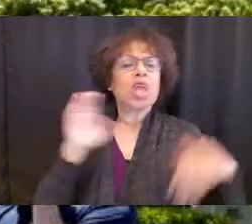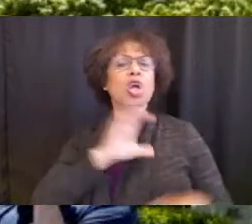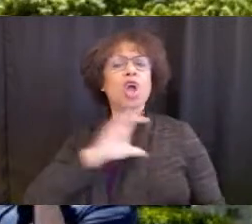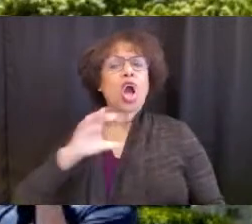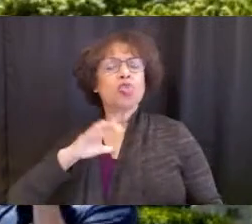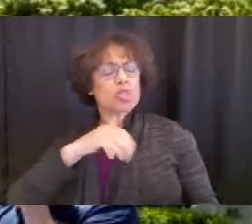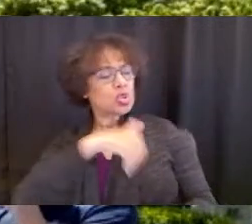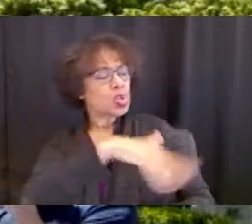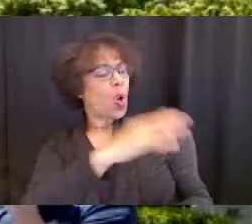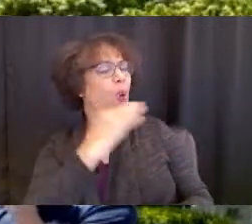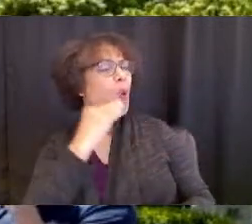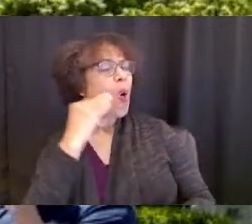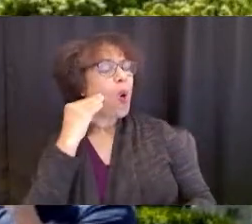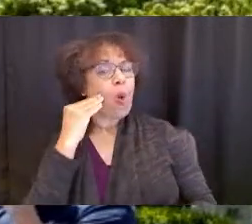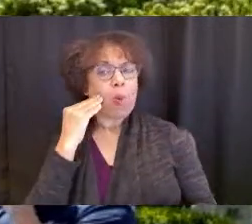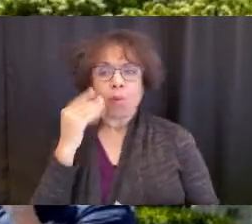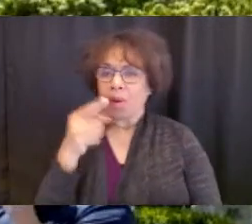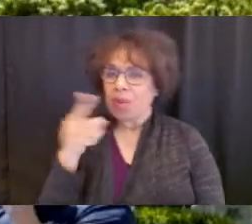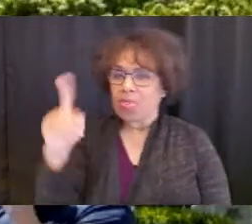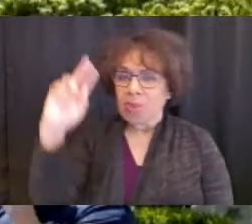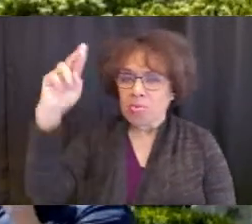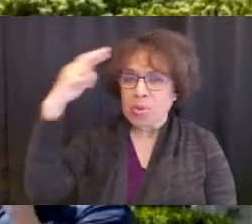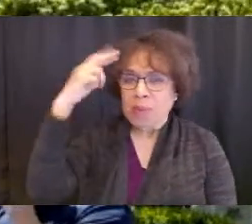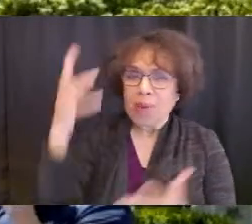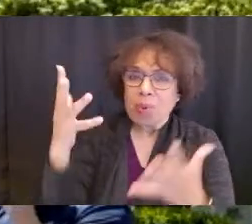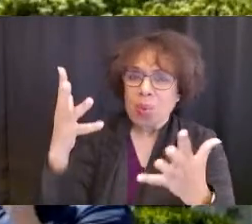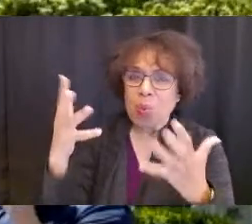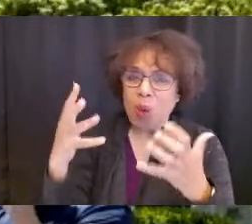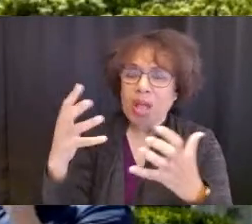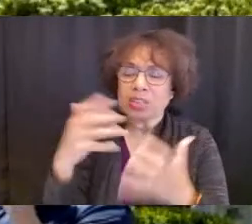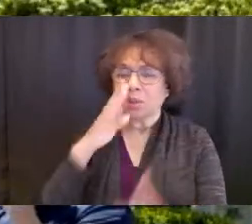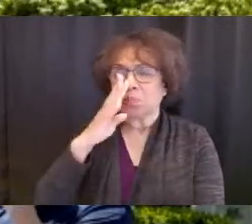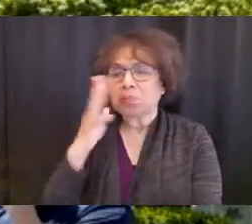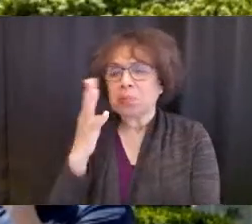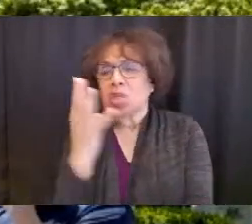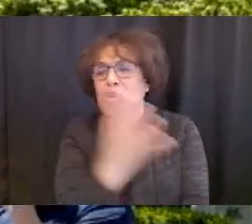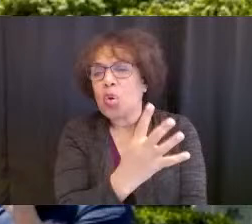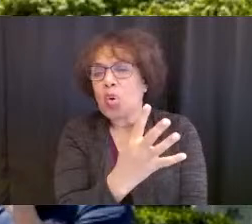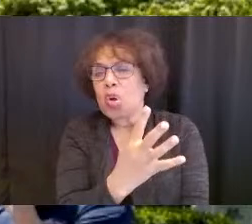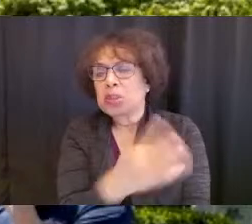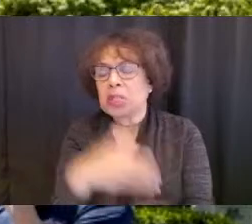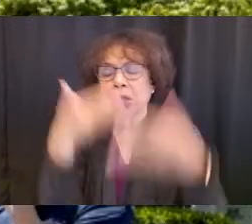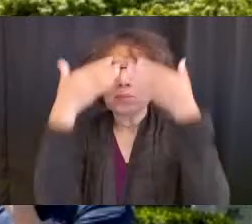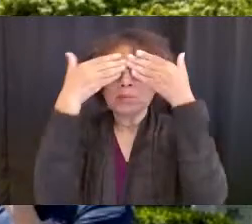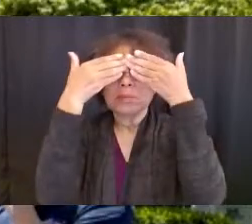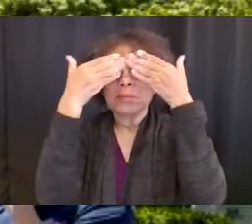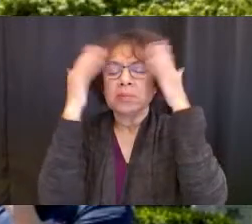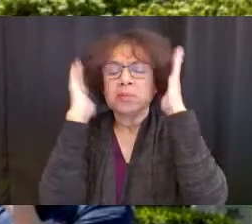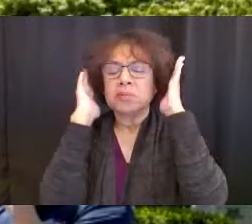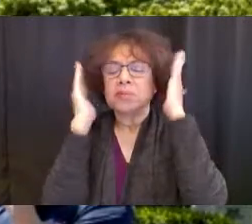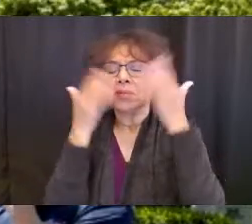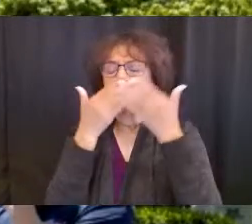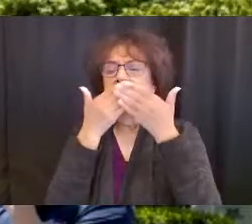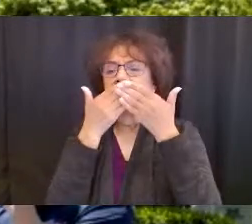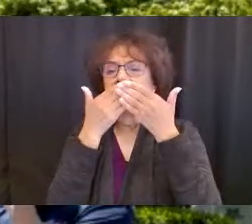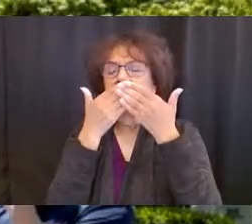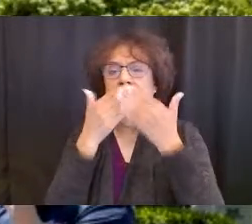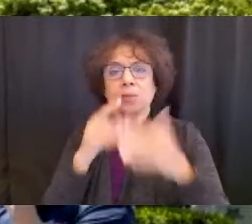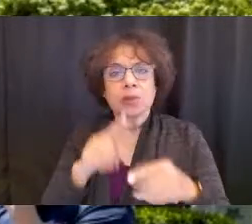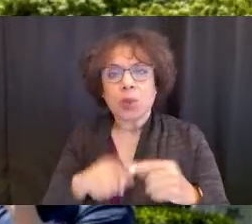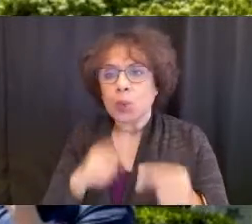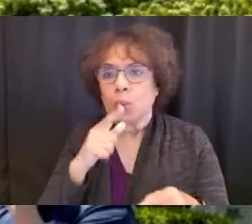They want to ignore this crisis all weekend, just put it out of their minds. But you know who cannot ignore